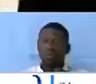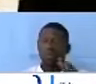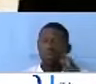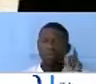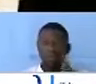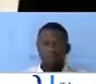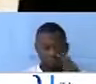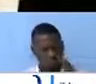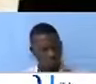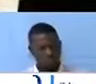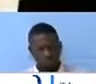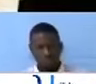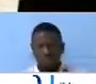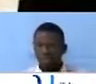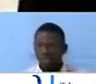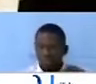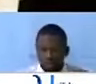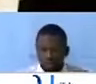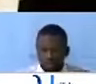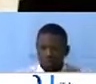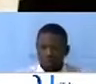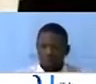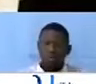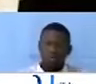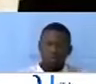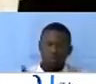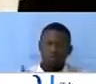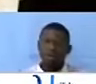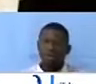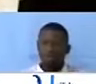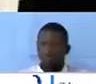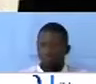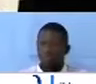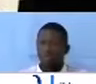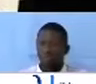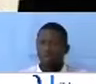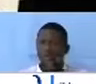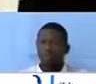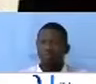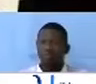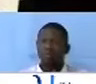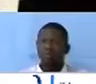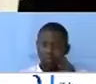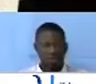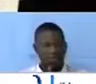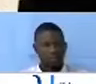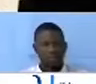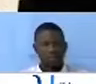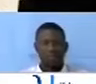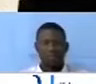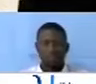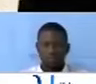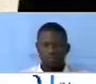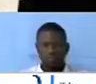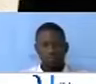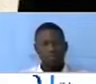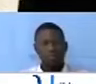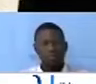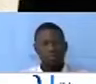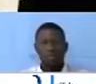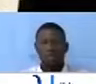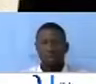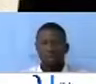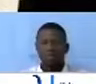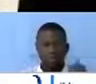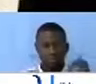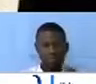need to understand it. We need to have an order in it. If you don't mind, let's go ahead, do the have the